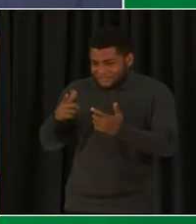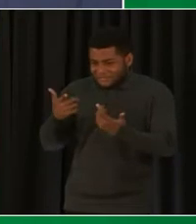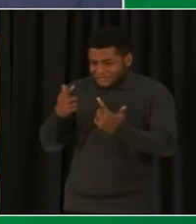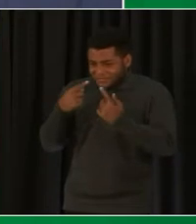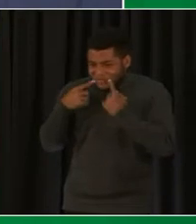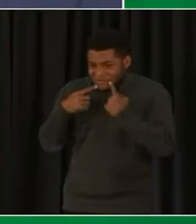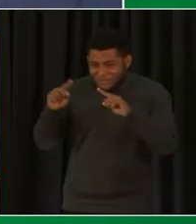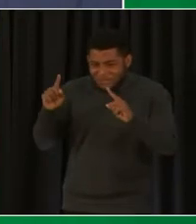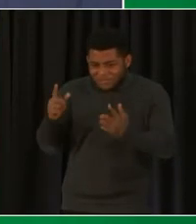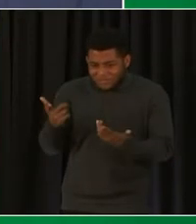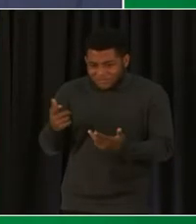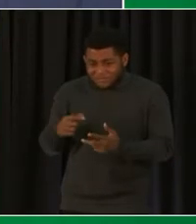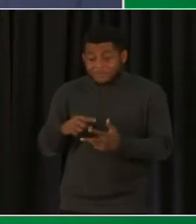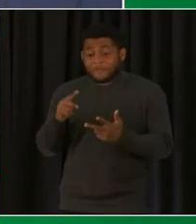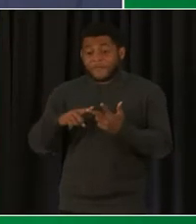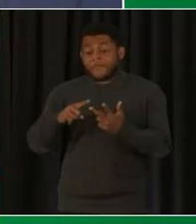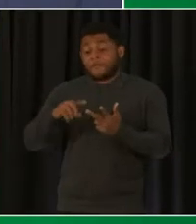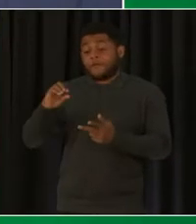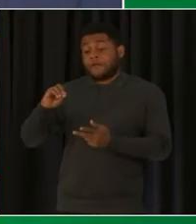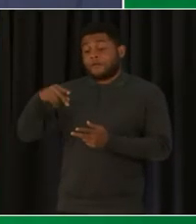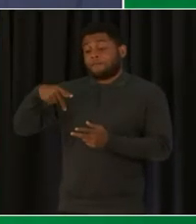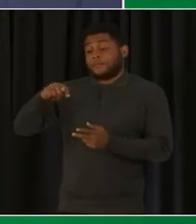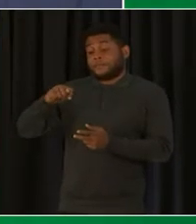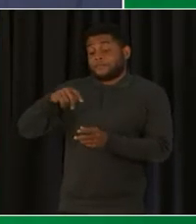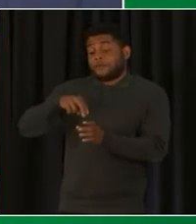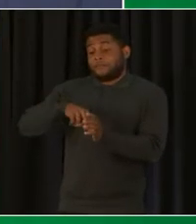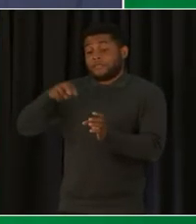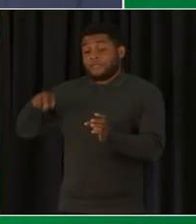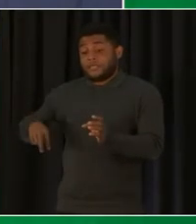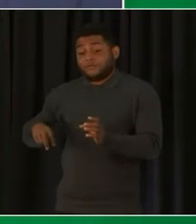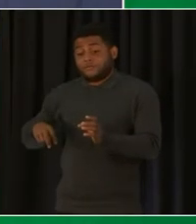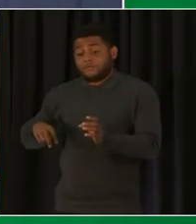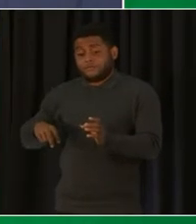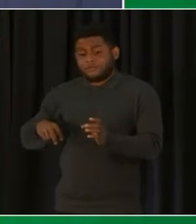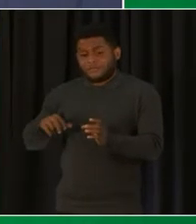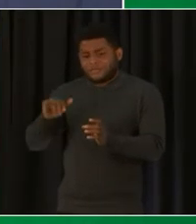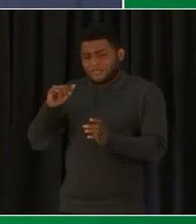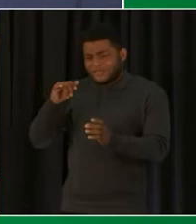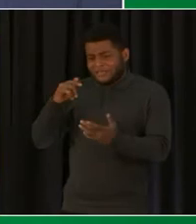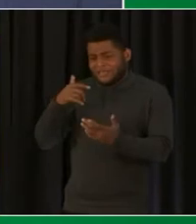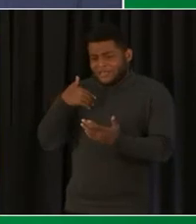opt-out situation. So